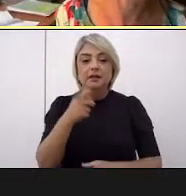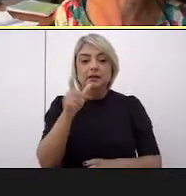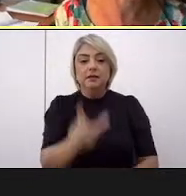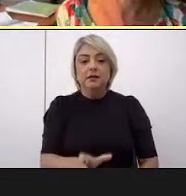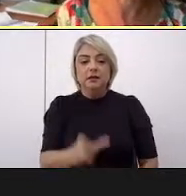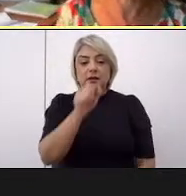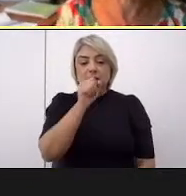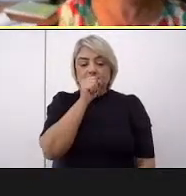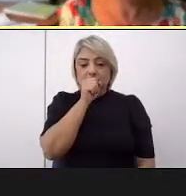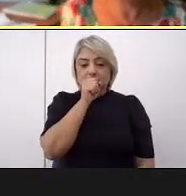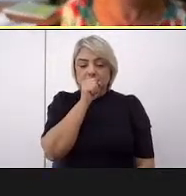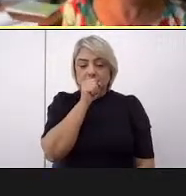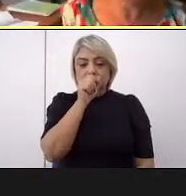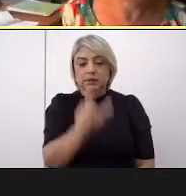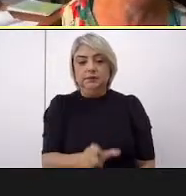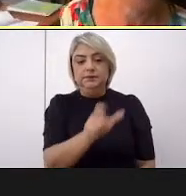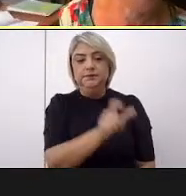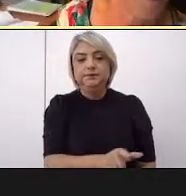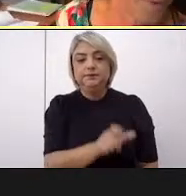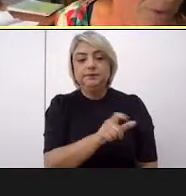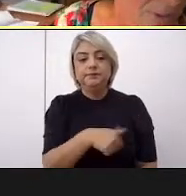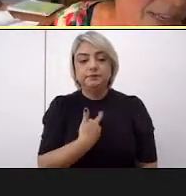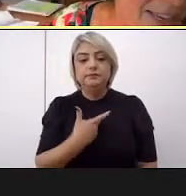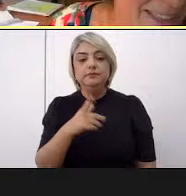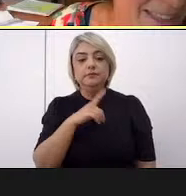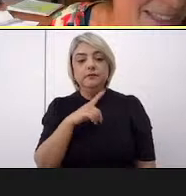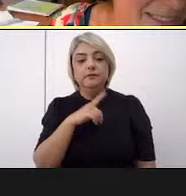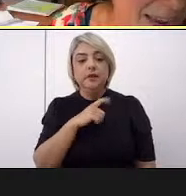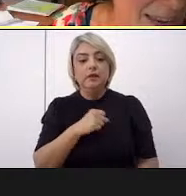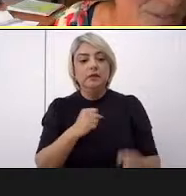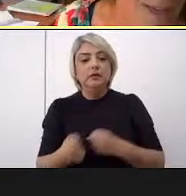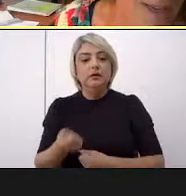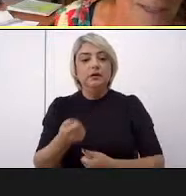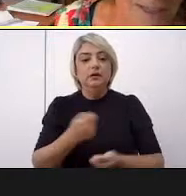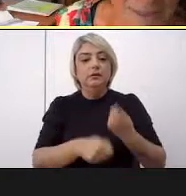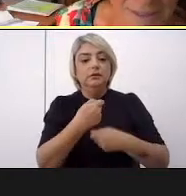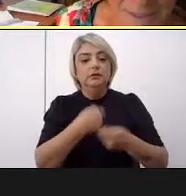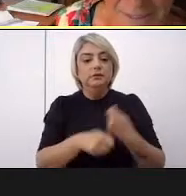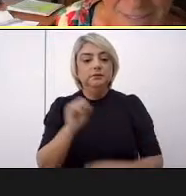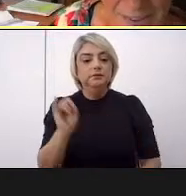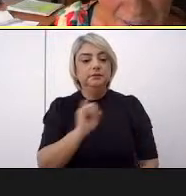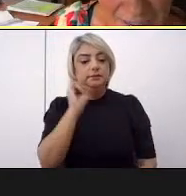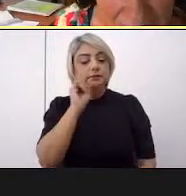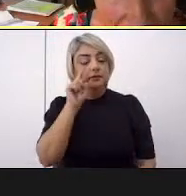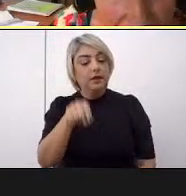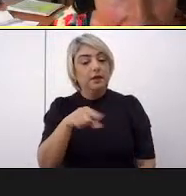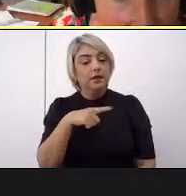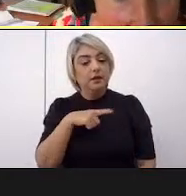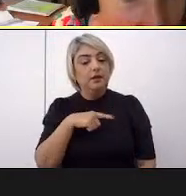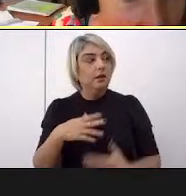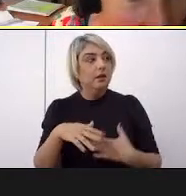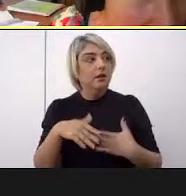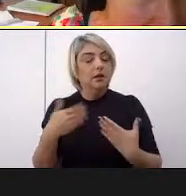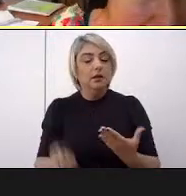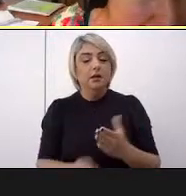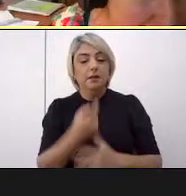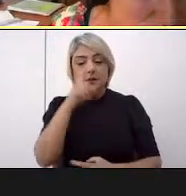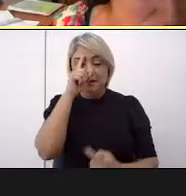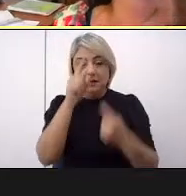actually, and they have a market power, which is very important. And this gave the idea of